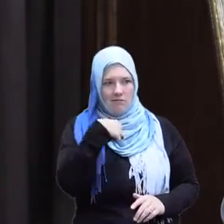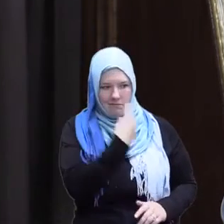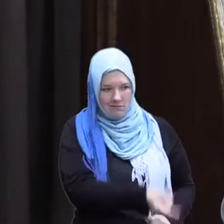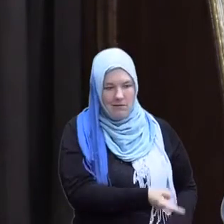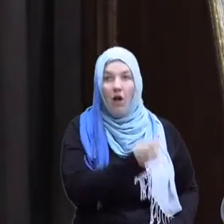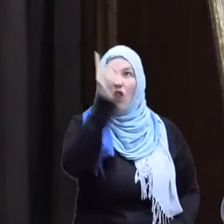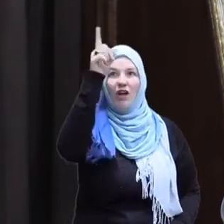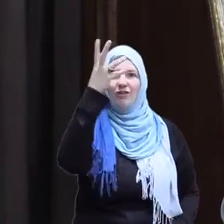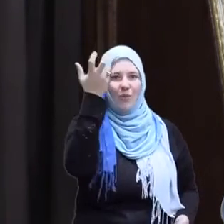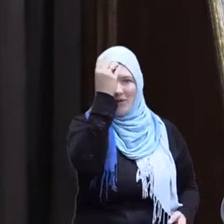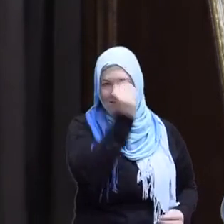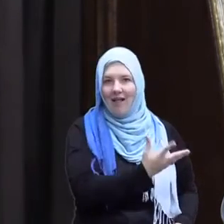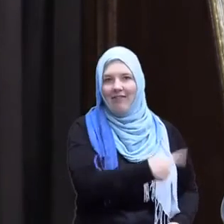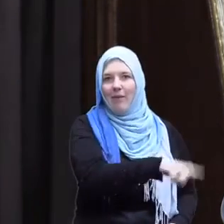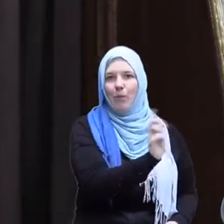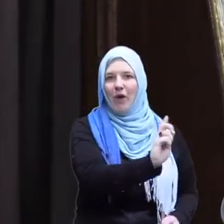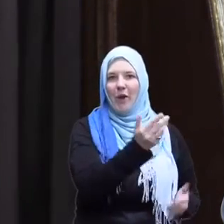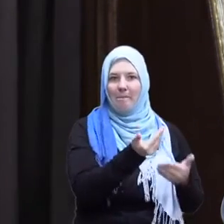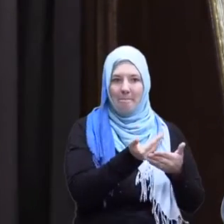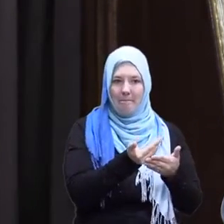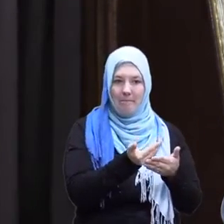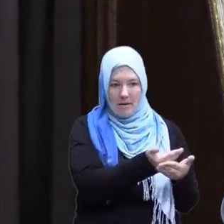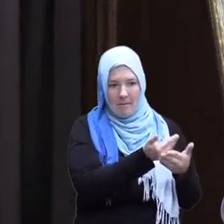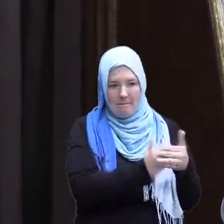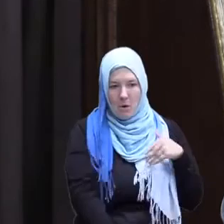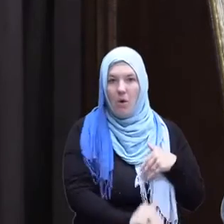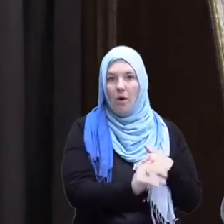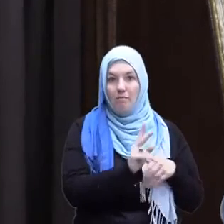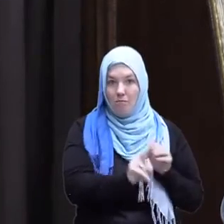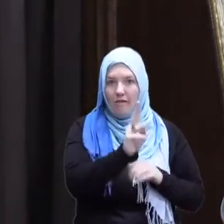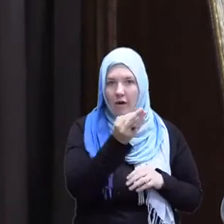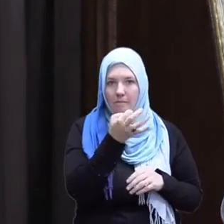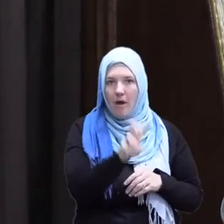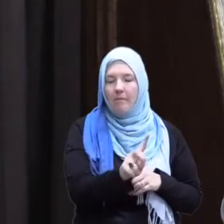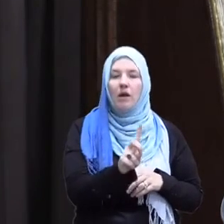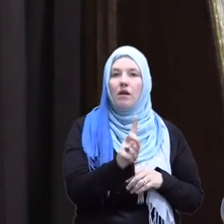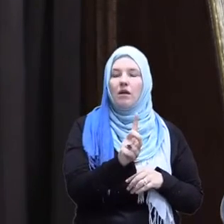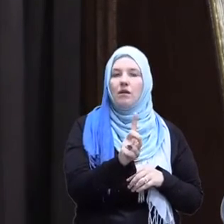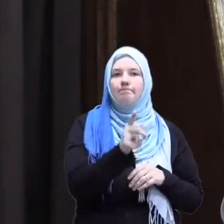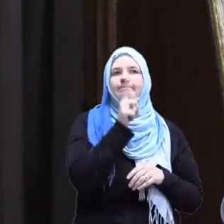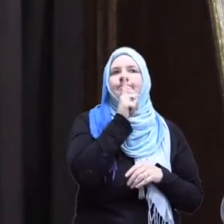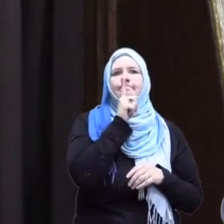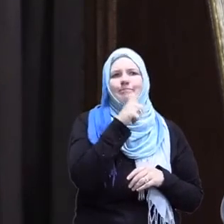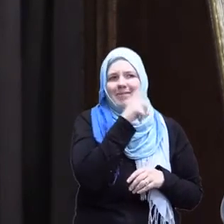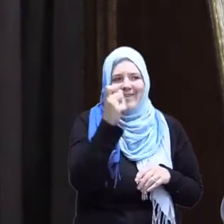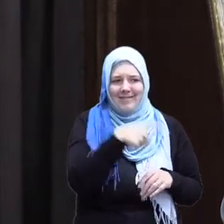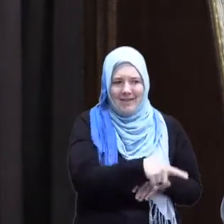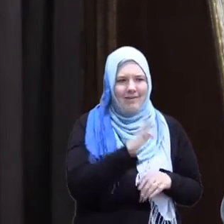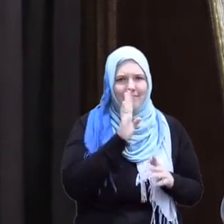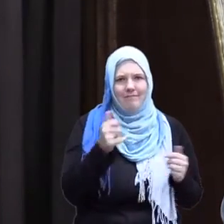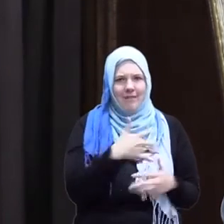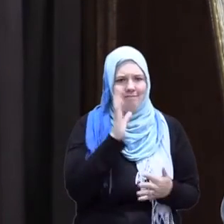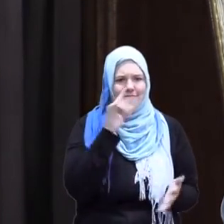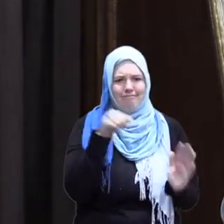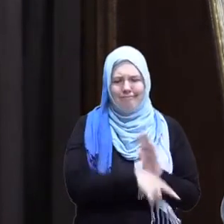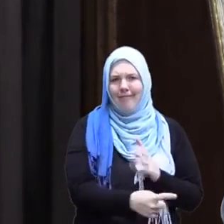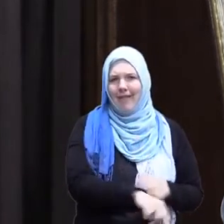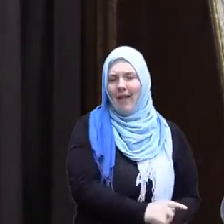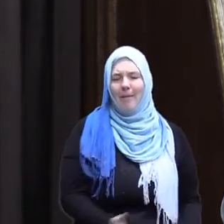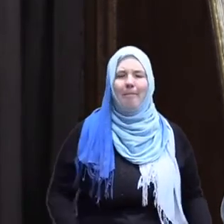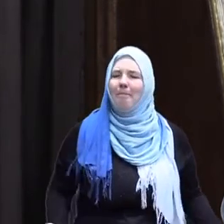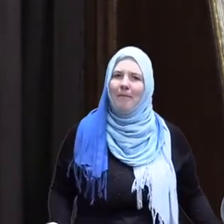don't they know that Allah knows what they conceal secretly and what they declare